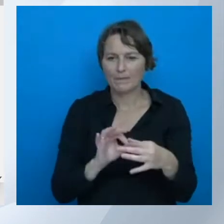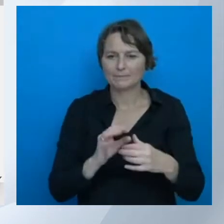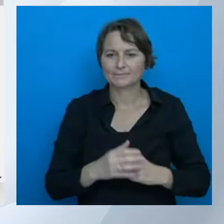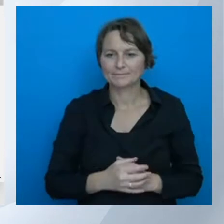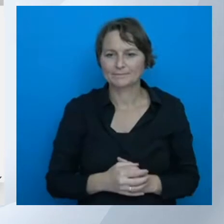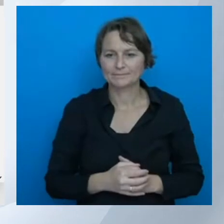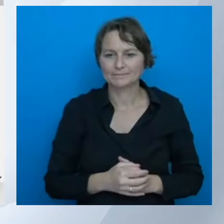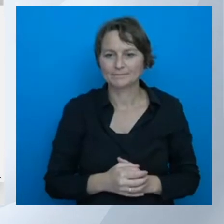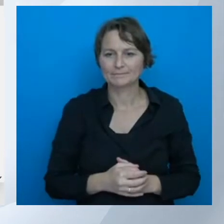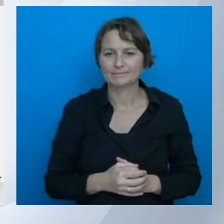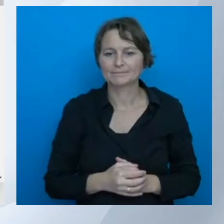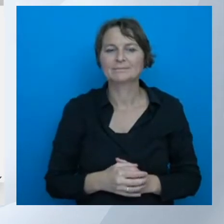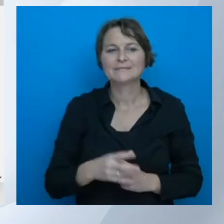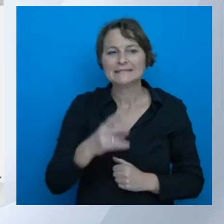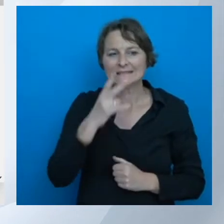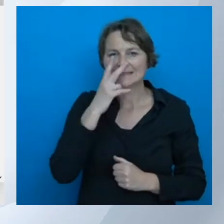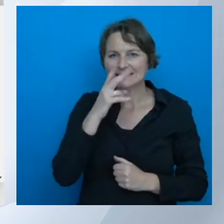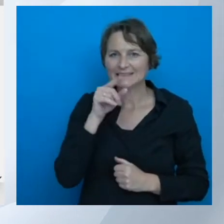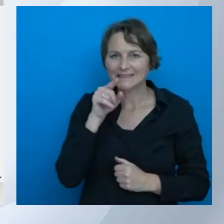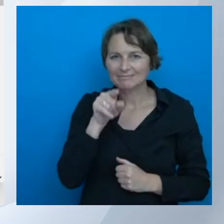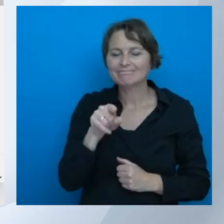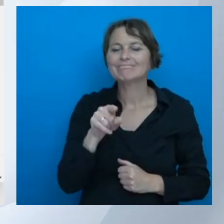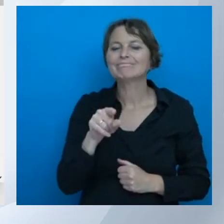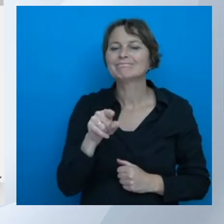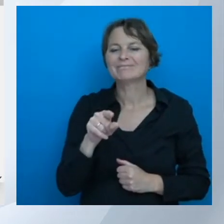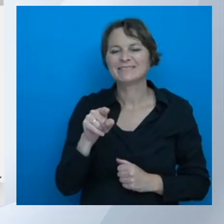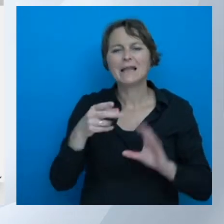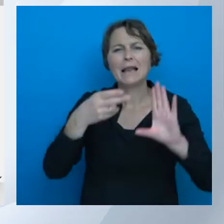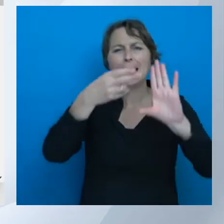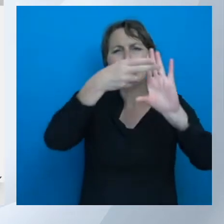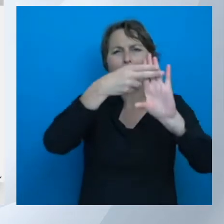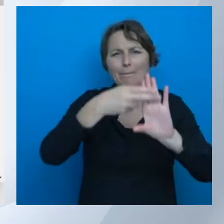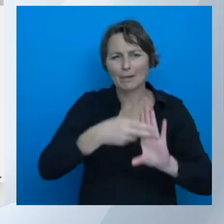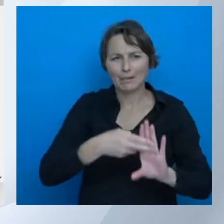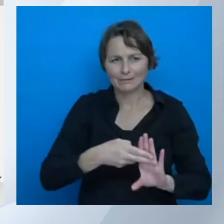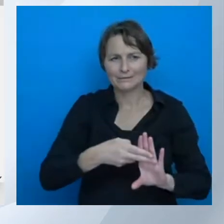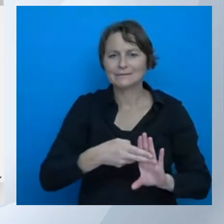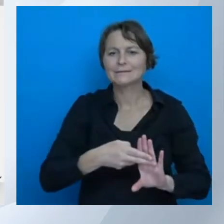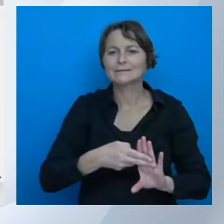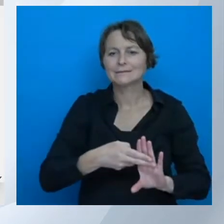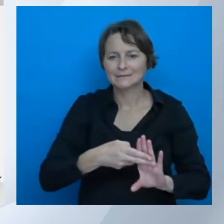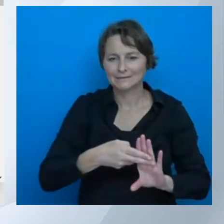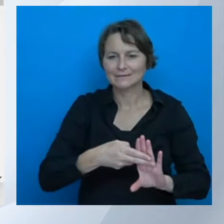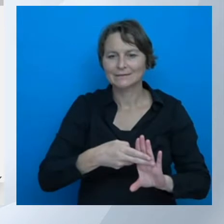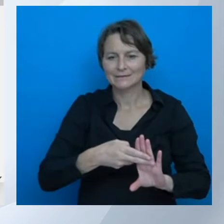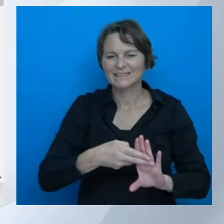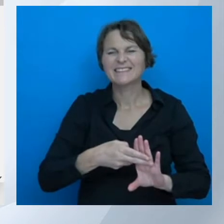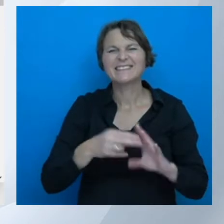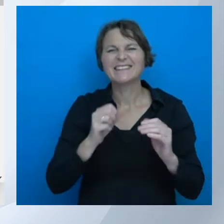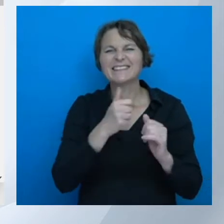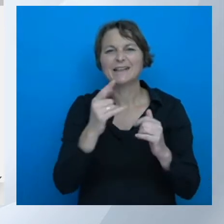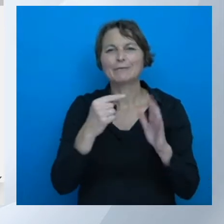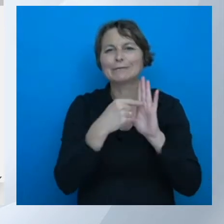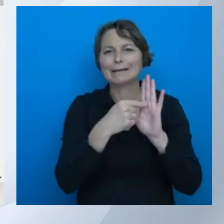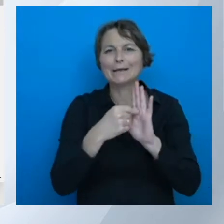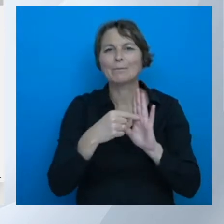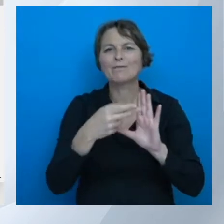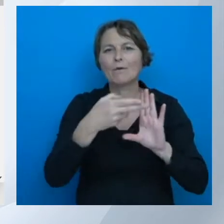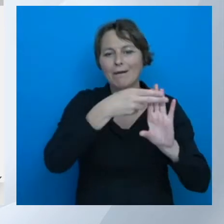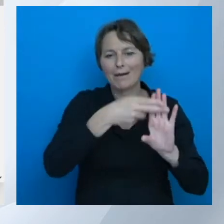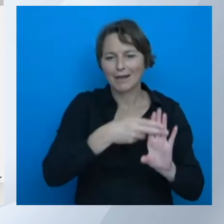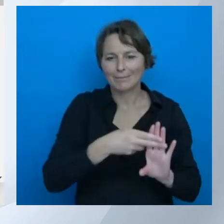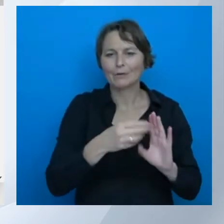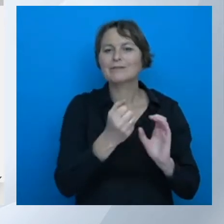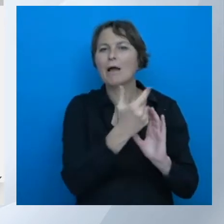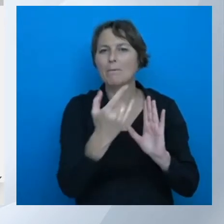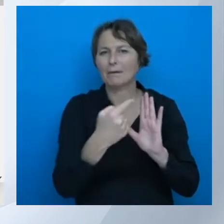code, you can see that we have these kind of labels, and we can see how many examples we have for each of the labels. And we can also